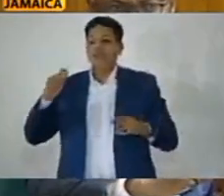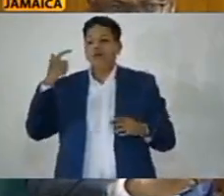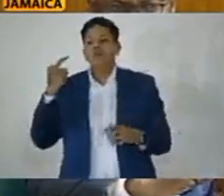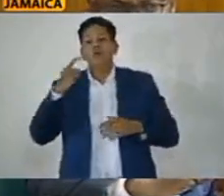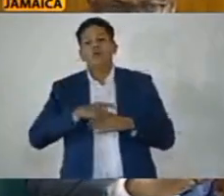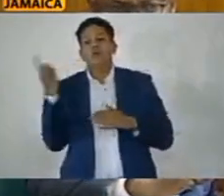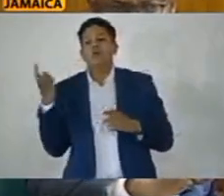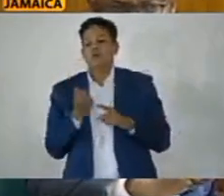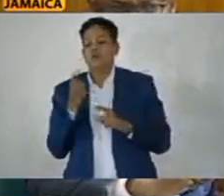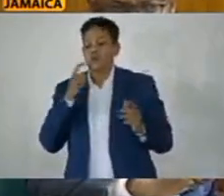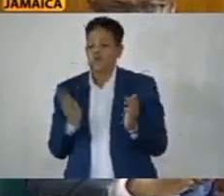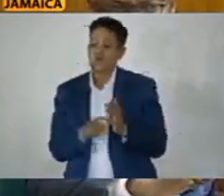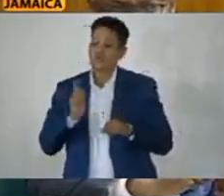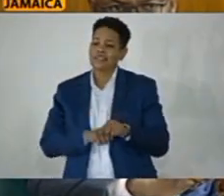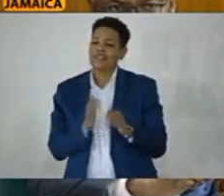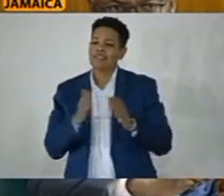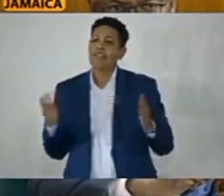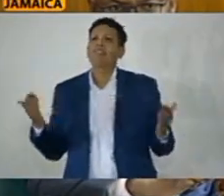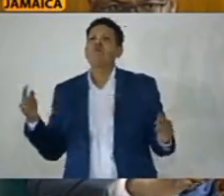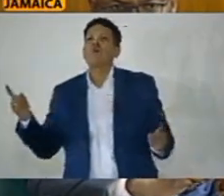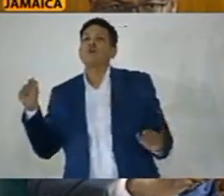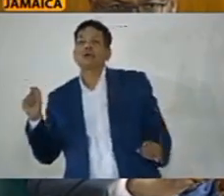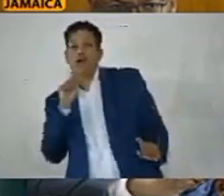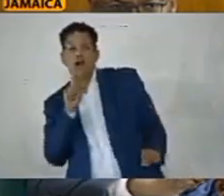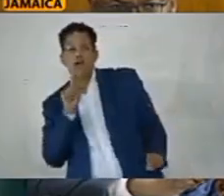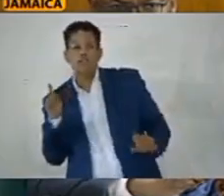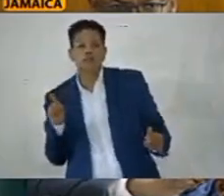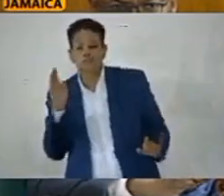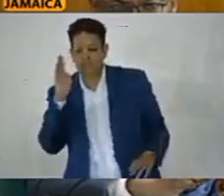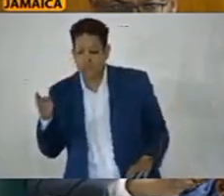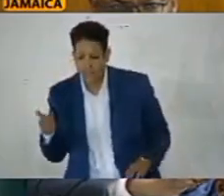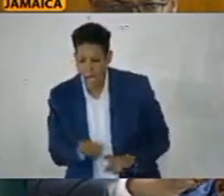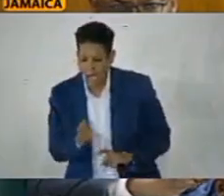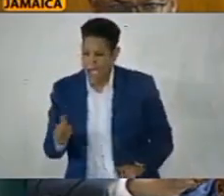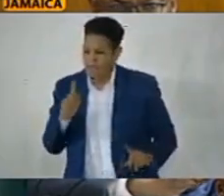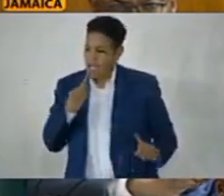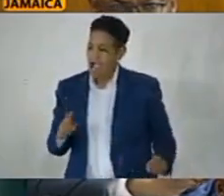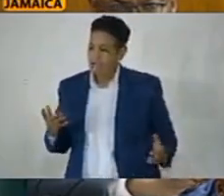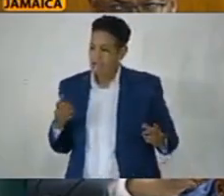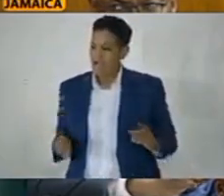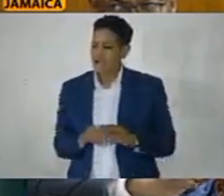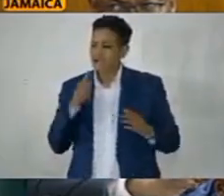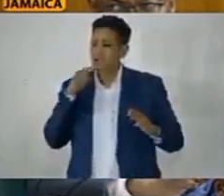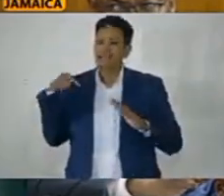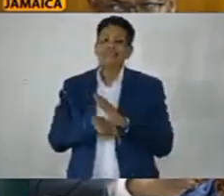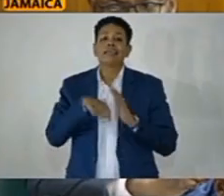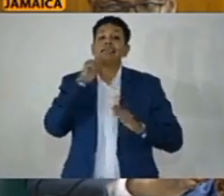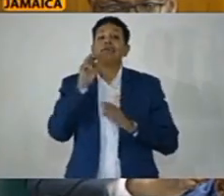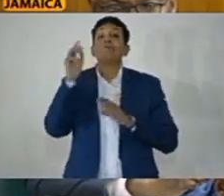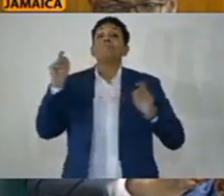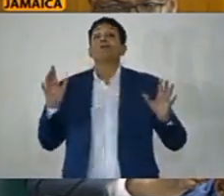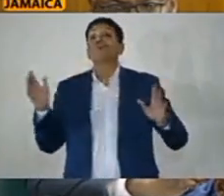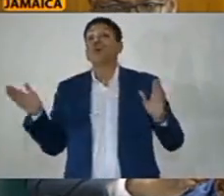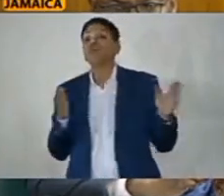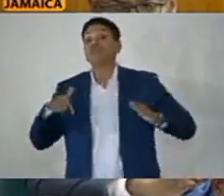notice period before whoever those questions are directed at has to answer. To the extent that the administrative arrangements in this House don't